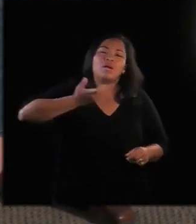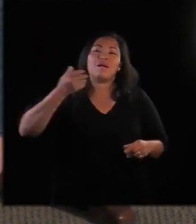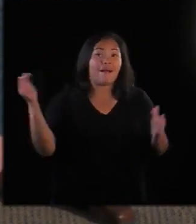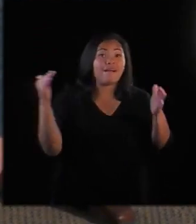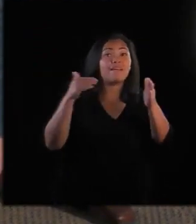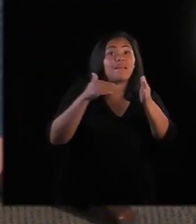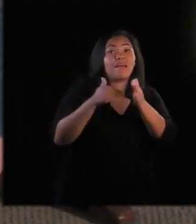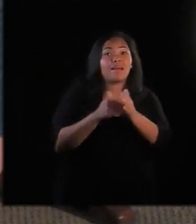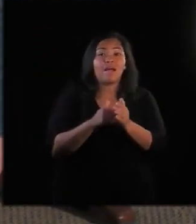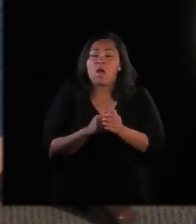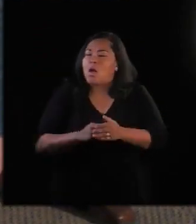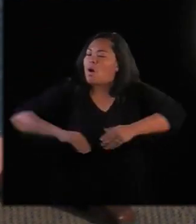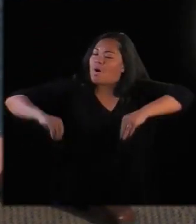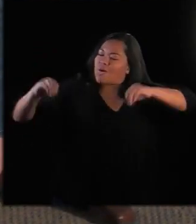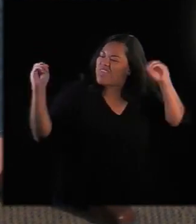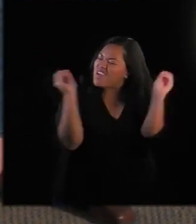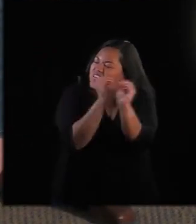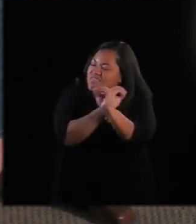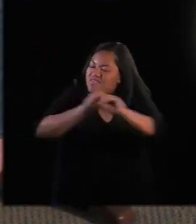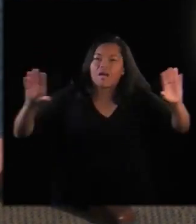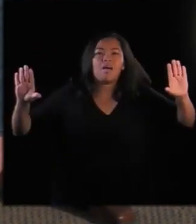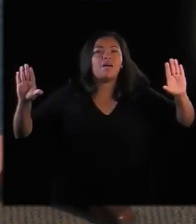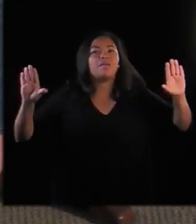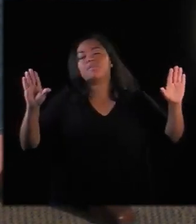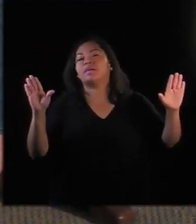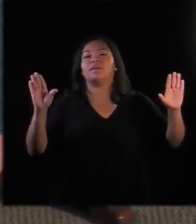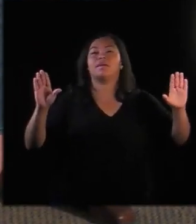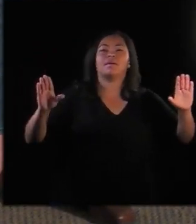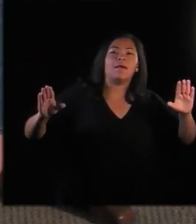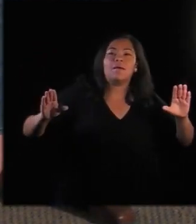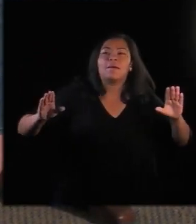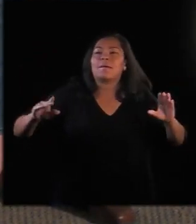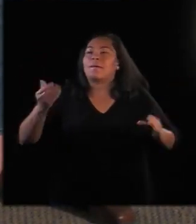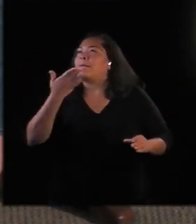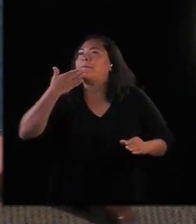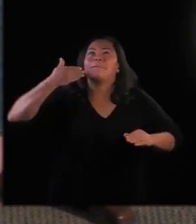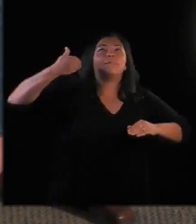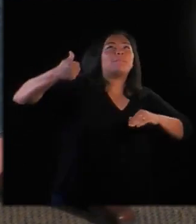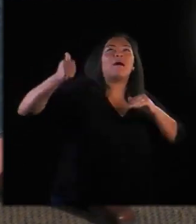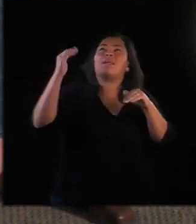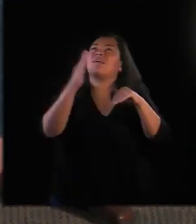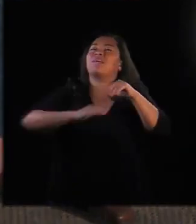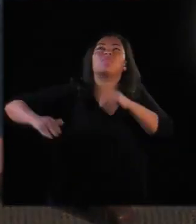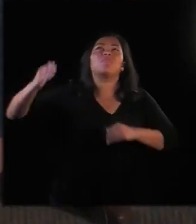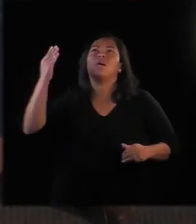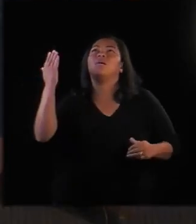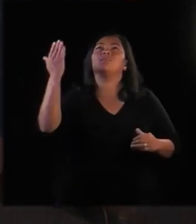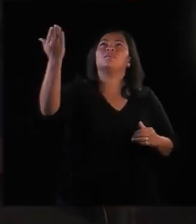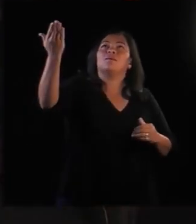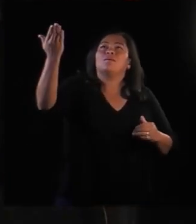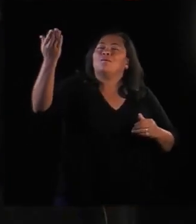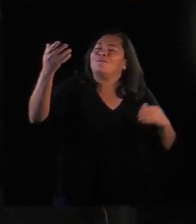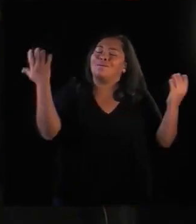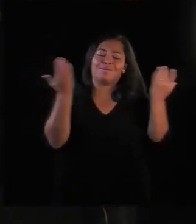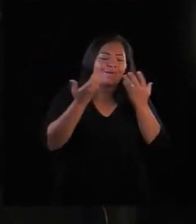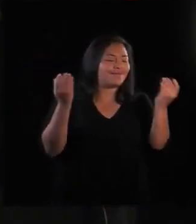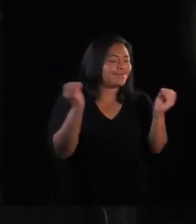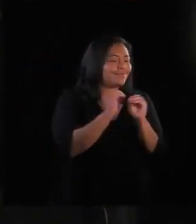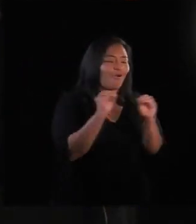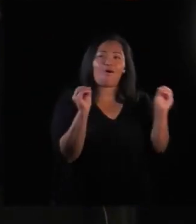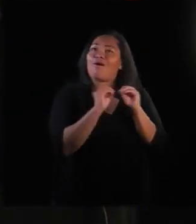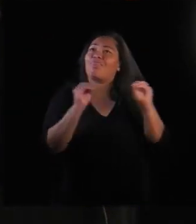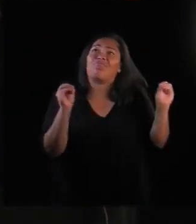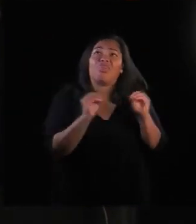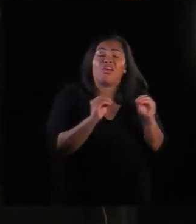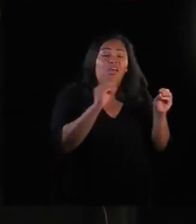Sing that again. Oh, there's nothing better than you.